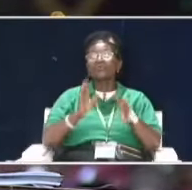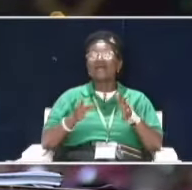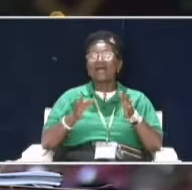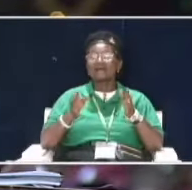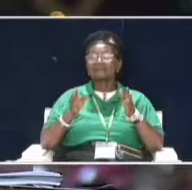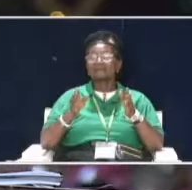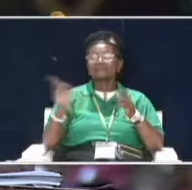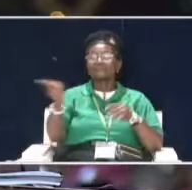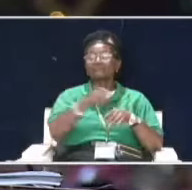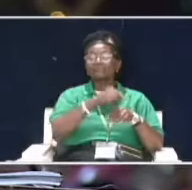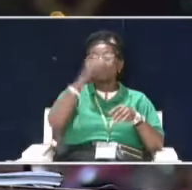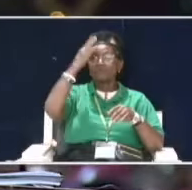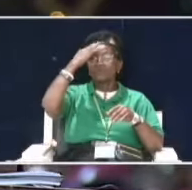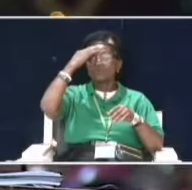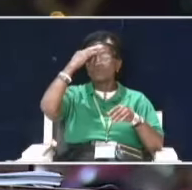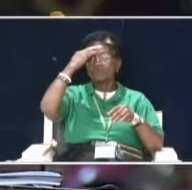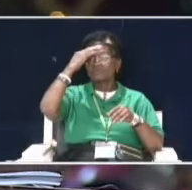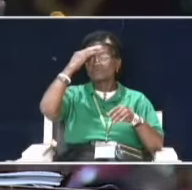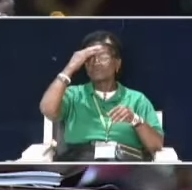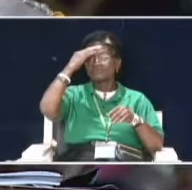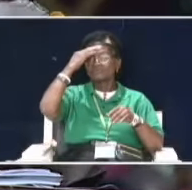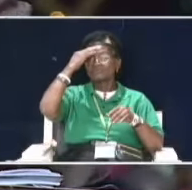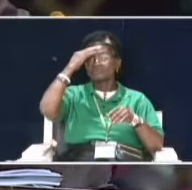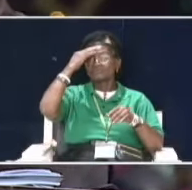You know,